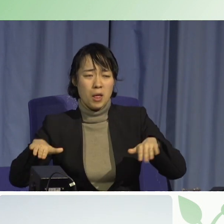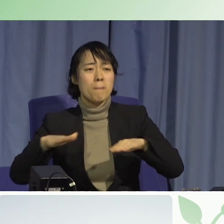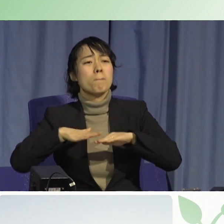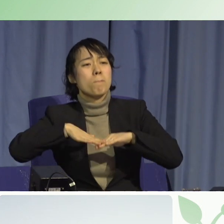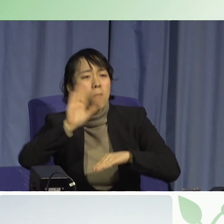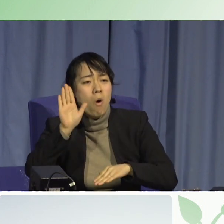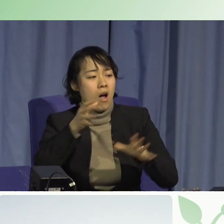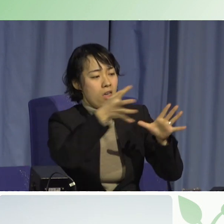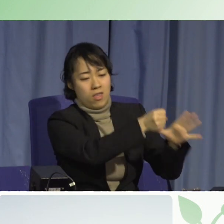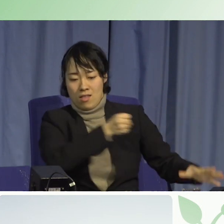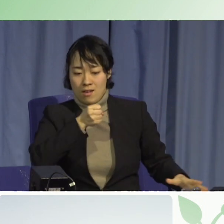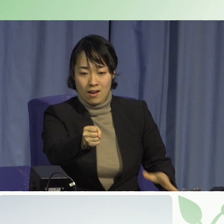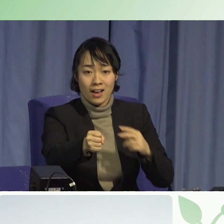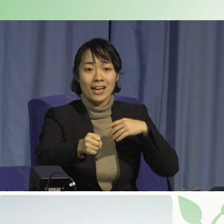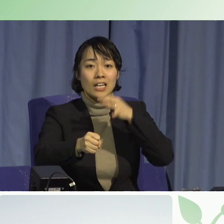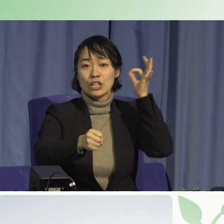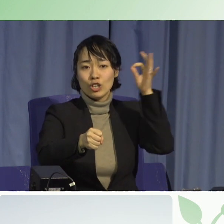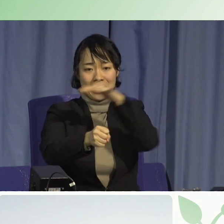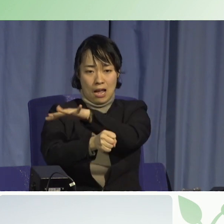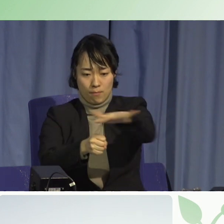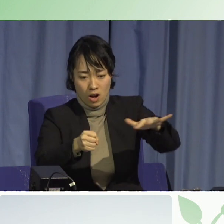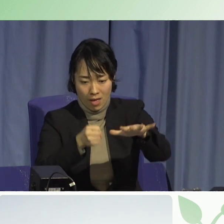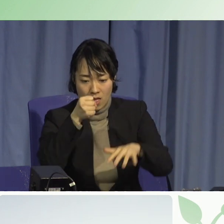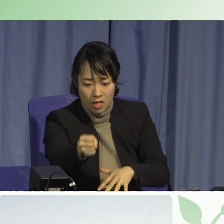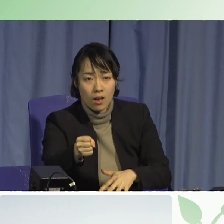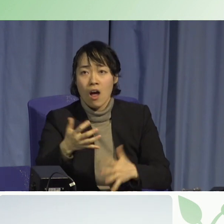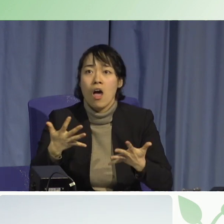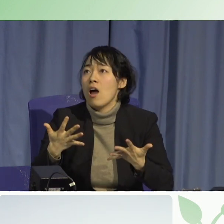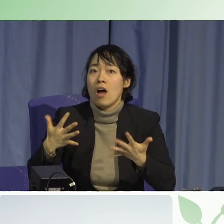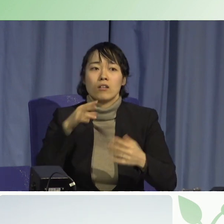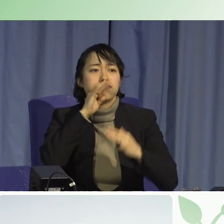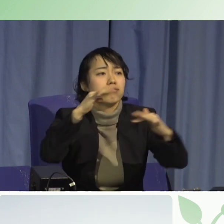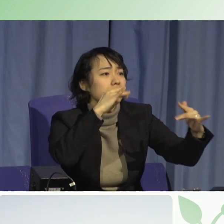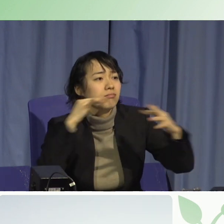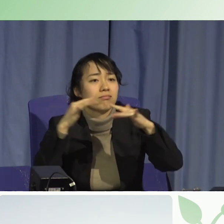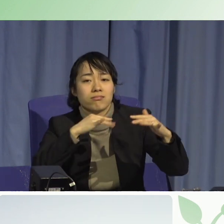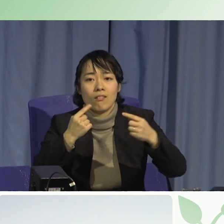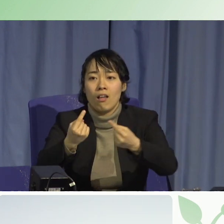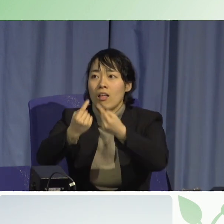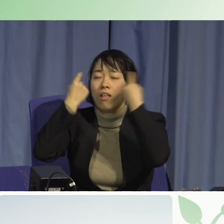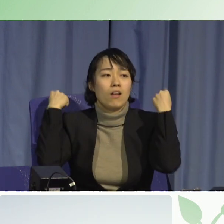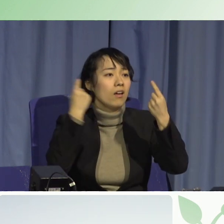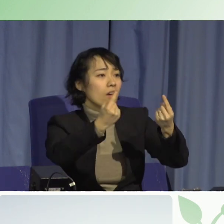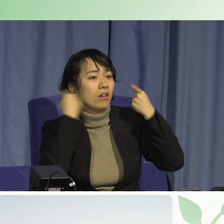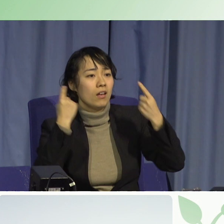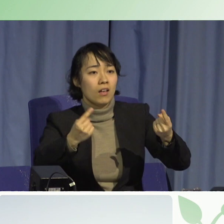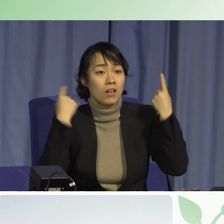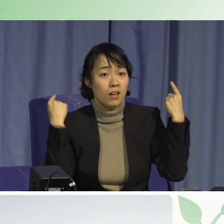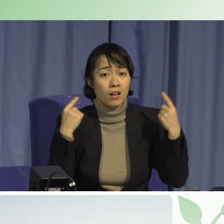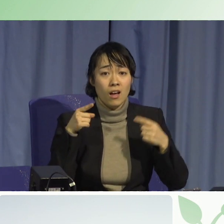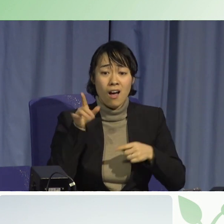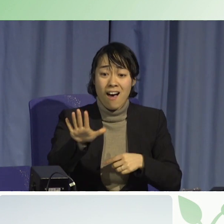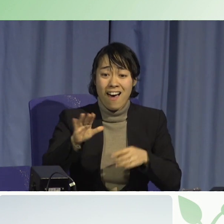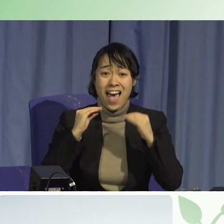education. Deaf children tend to be placed in a hearing environment in inclusive